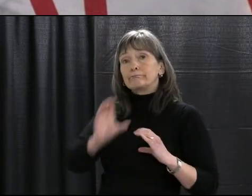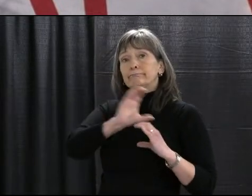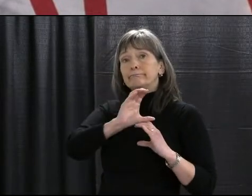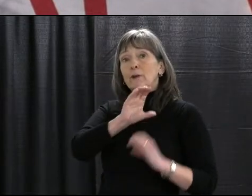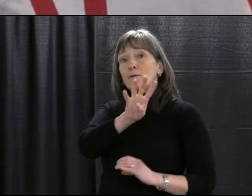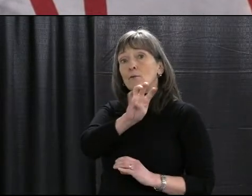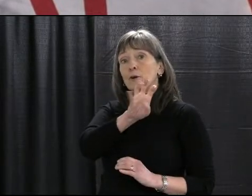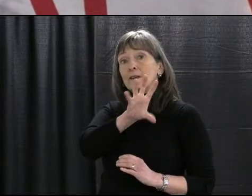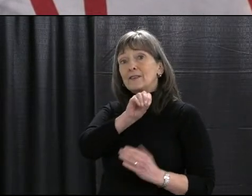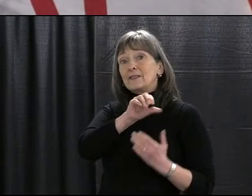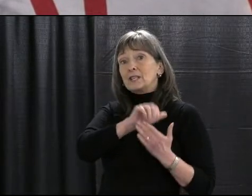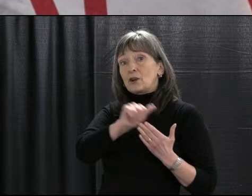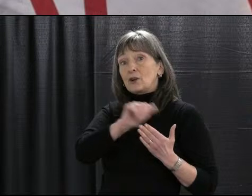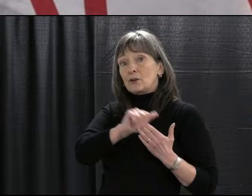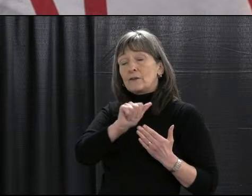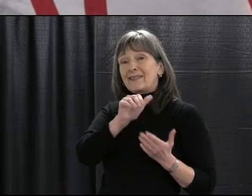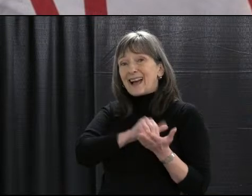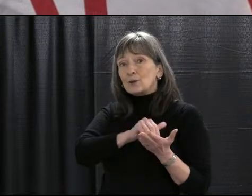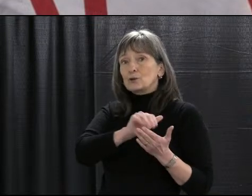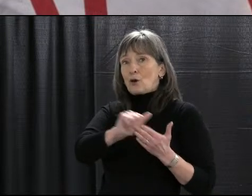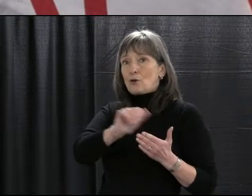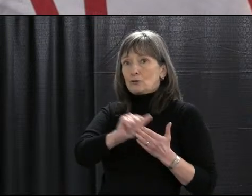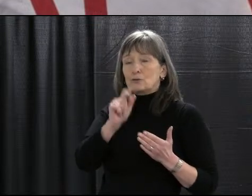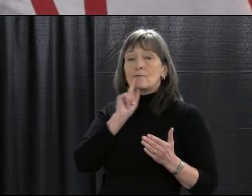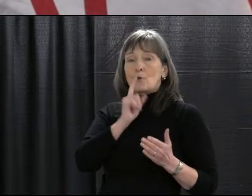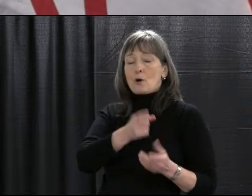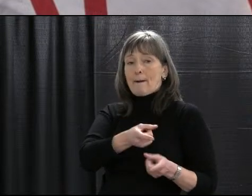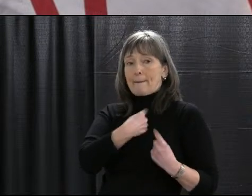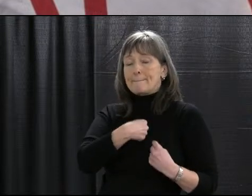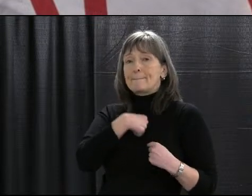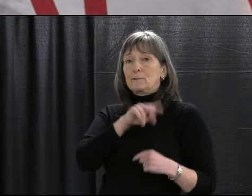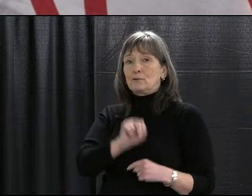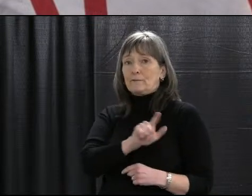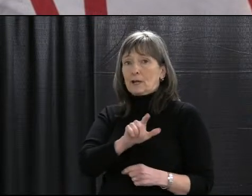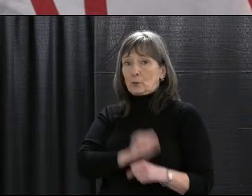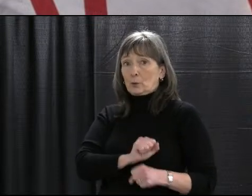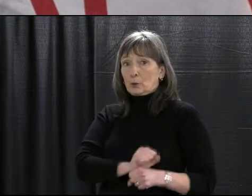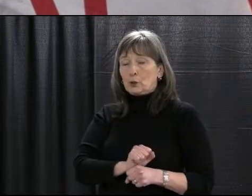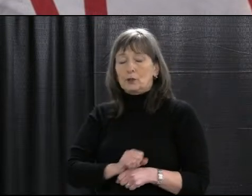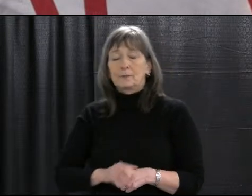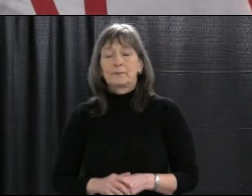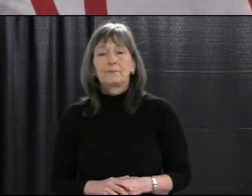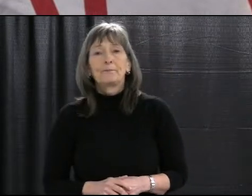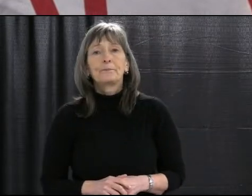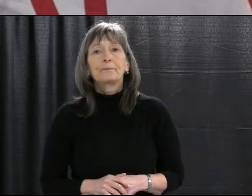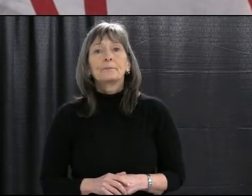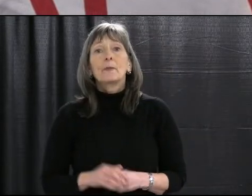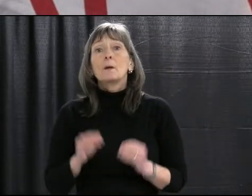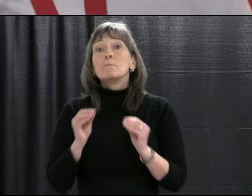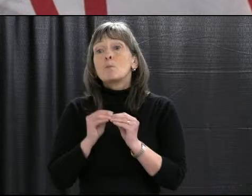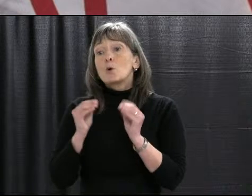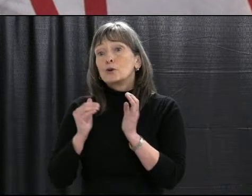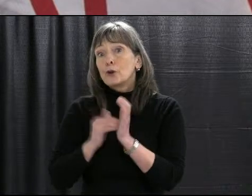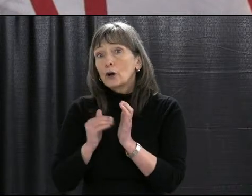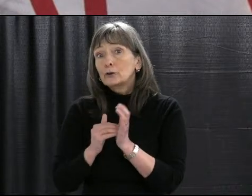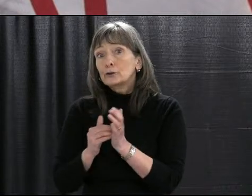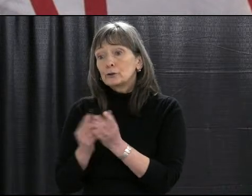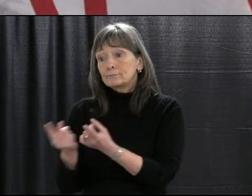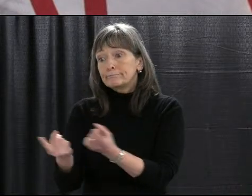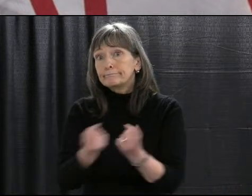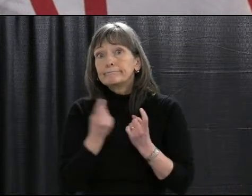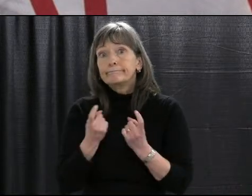$450,000 in initiatives to practice in our province. Extra physician recruitment resources have been